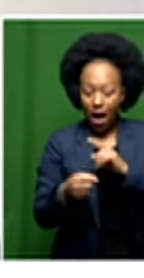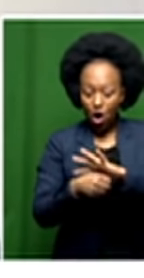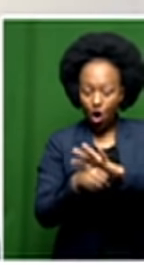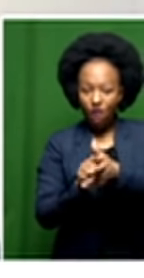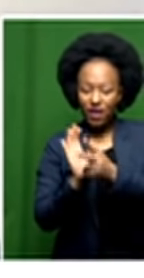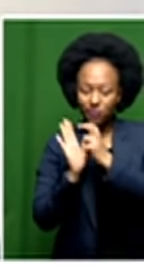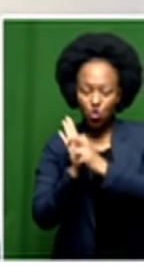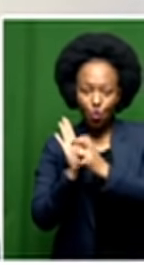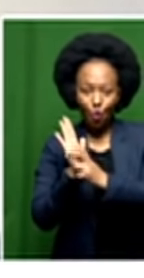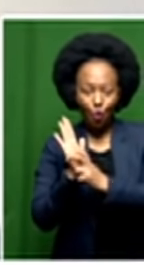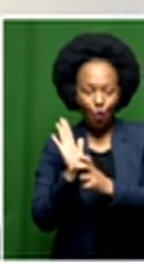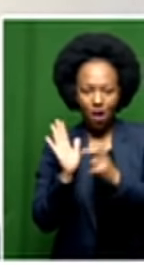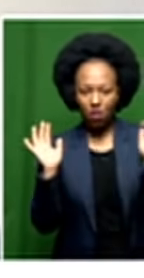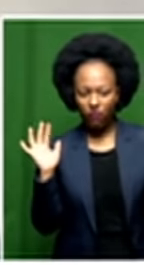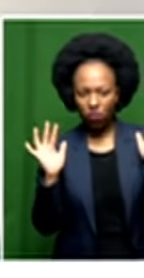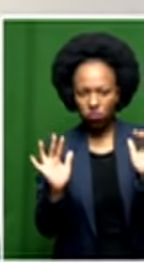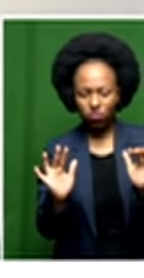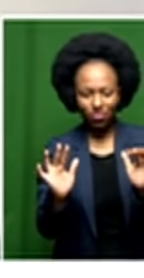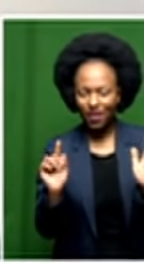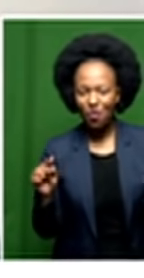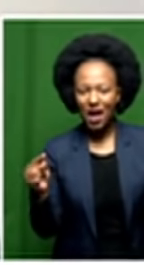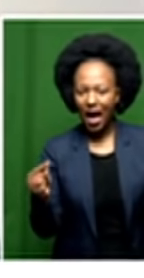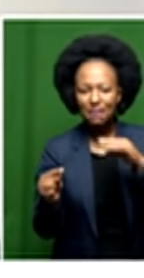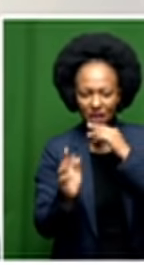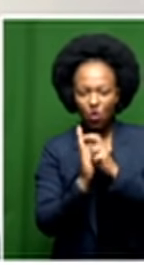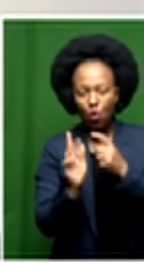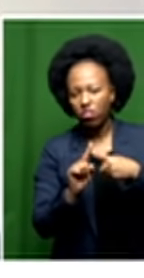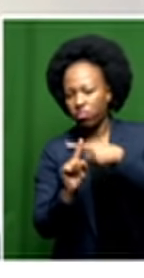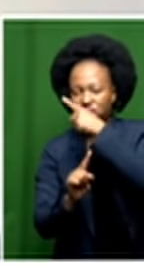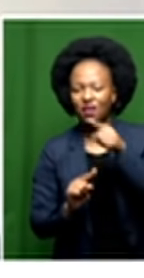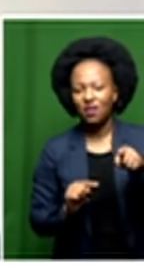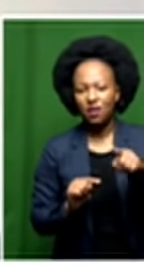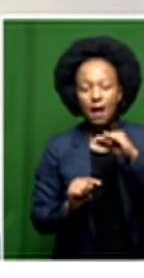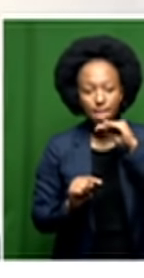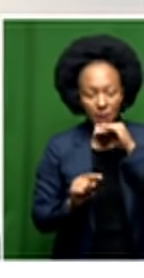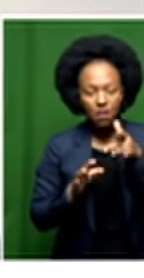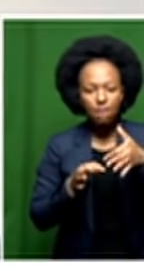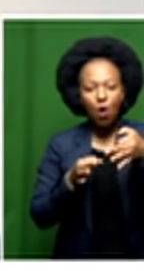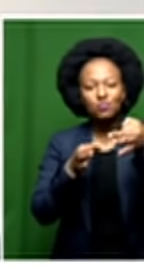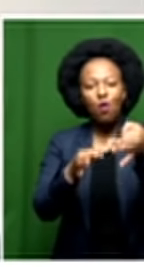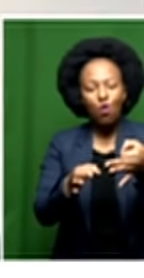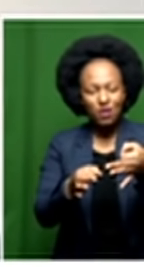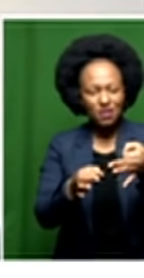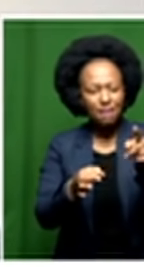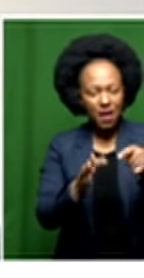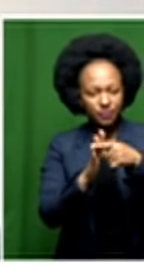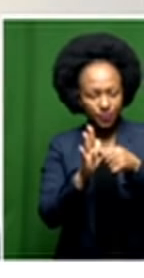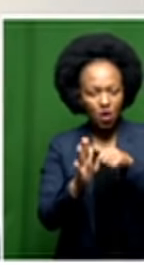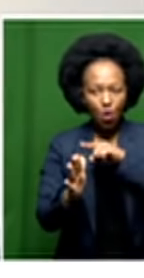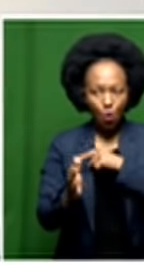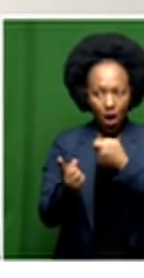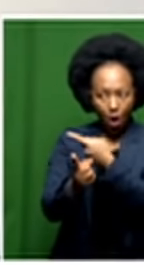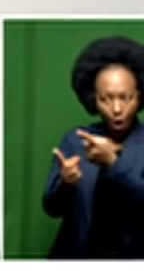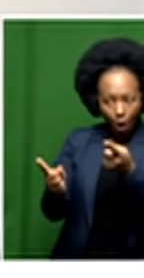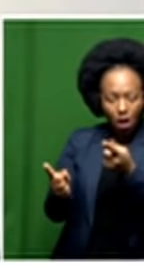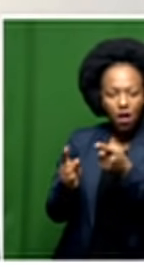regulations. So there has to be an adjustment to the COVID regulations, and there has to be a postponement to the date by when the lists